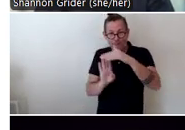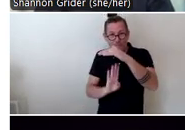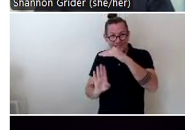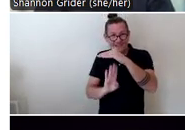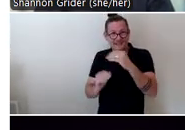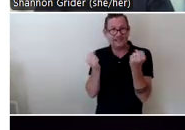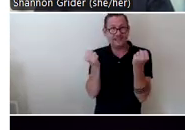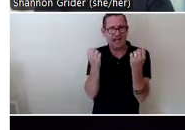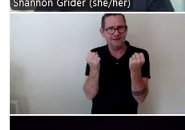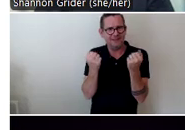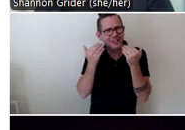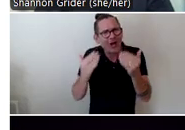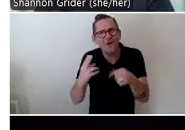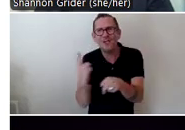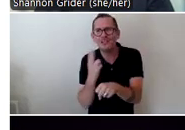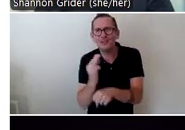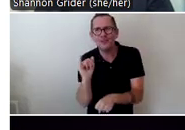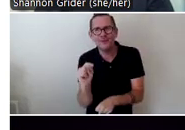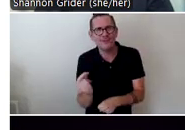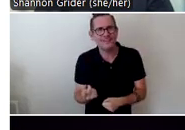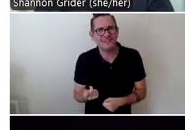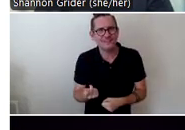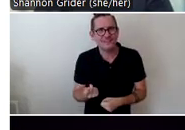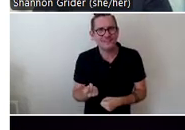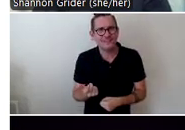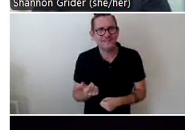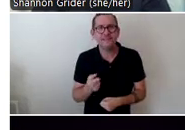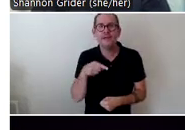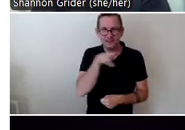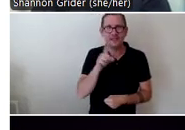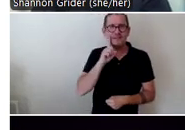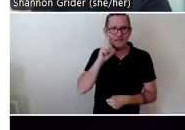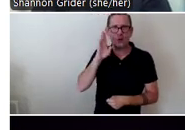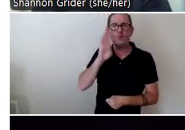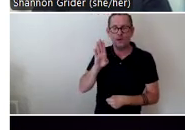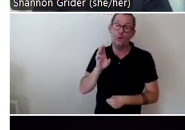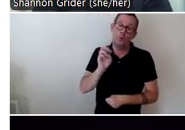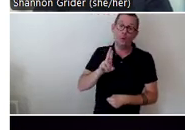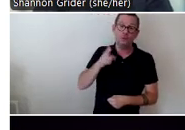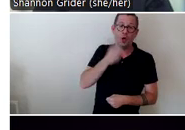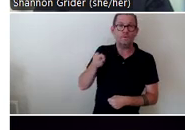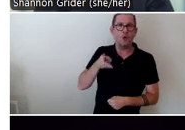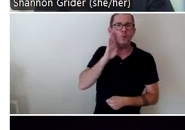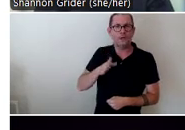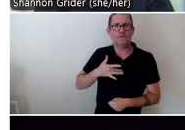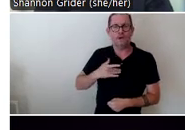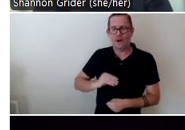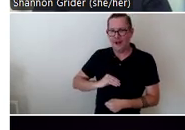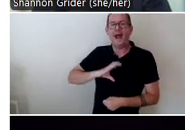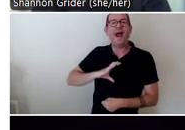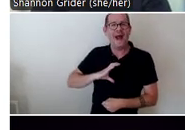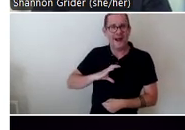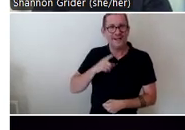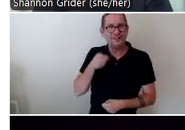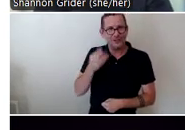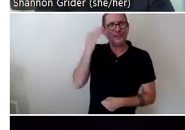Or if you happen to know some basic signs, go ahead and use them. Feel free to sign hello or